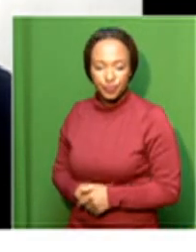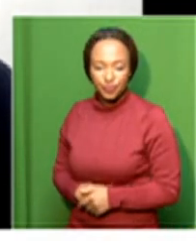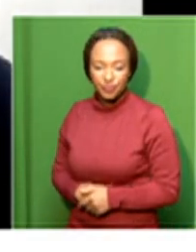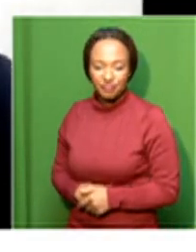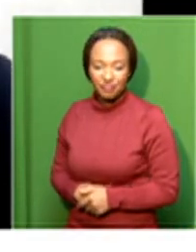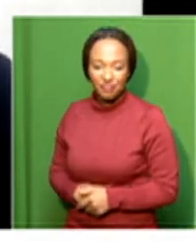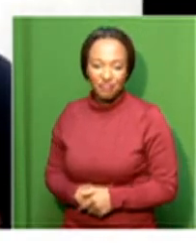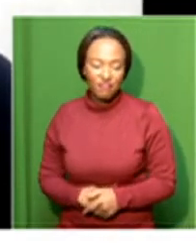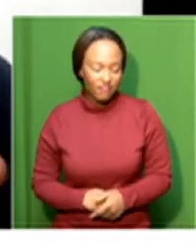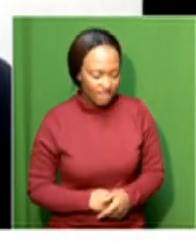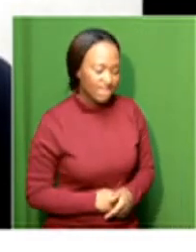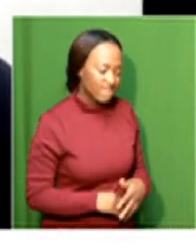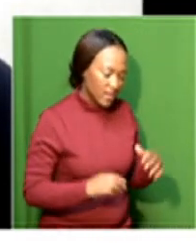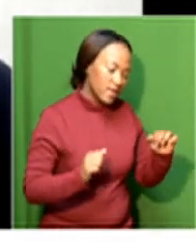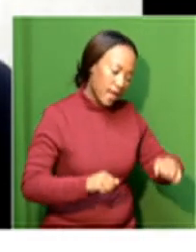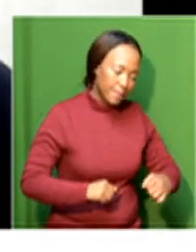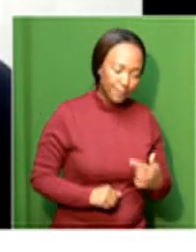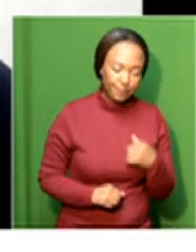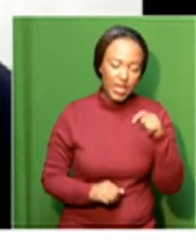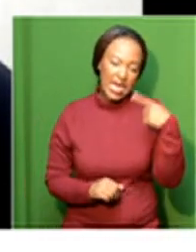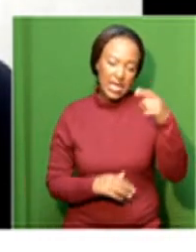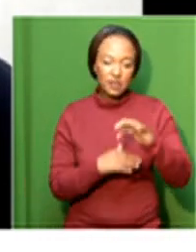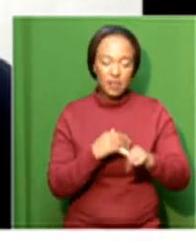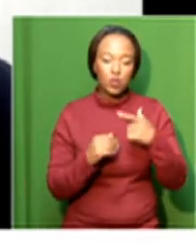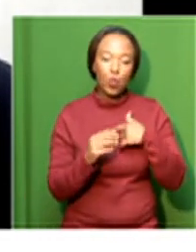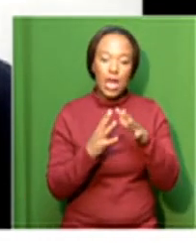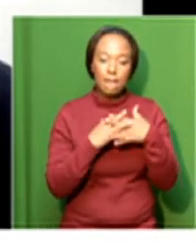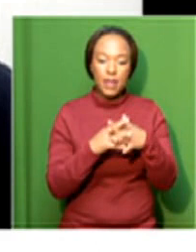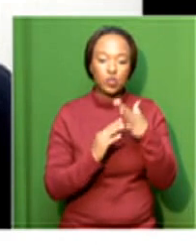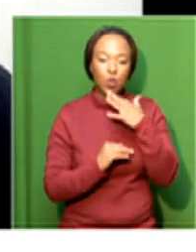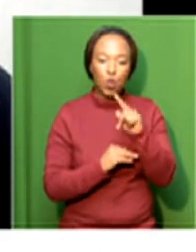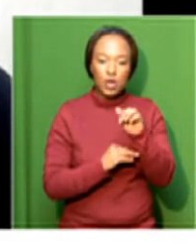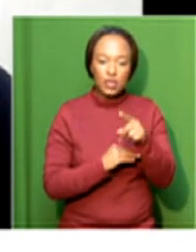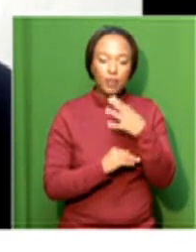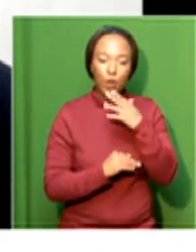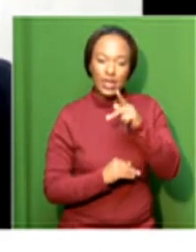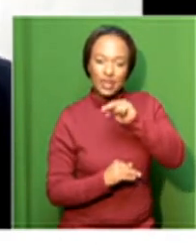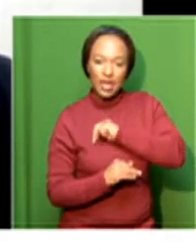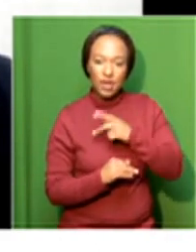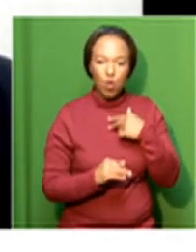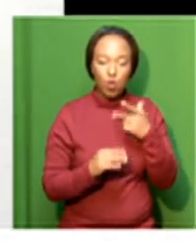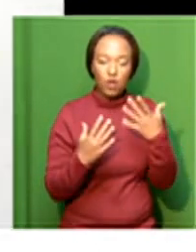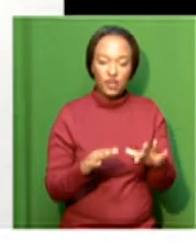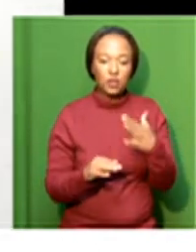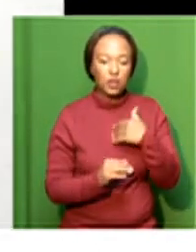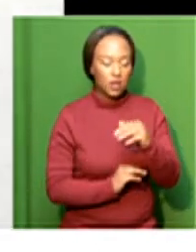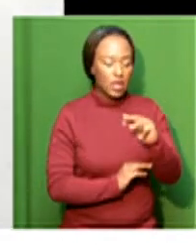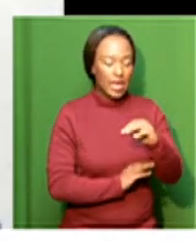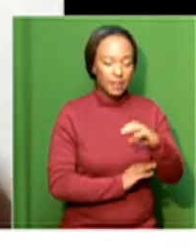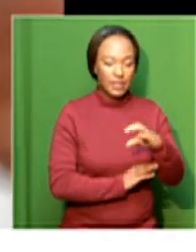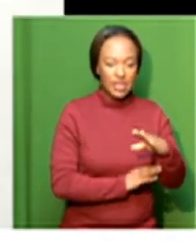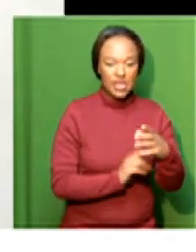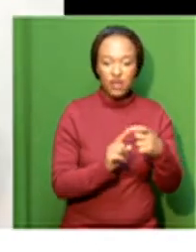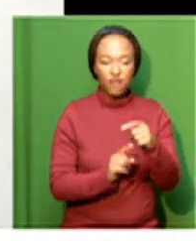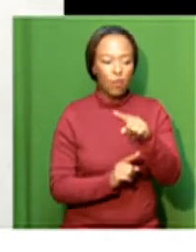Yeah, next month we're actually releasing a mixtape. I started what you call the KZN Lockdown Cypher, where I have MCs from